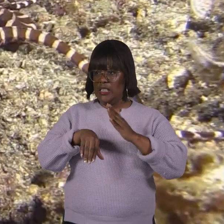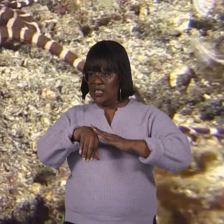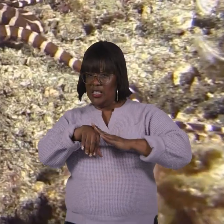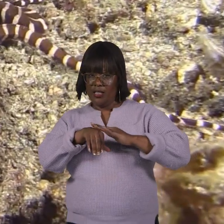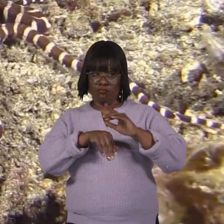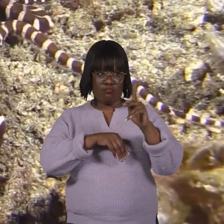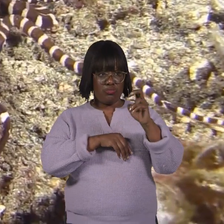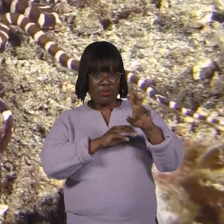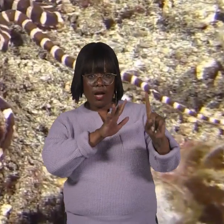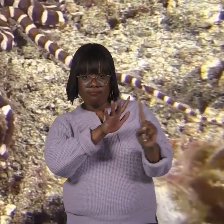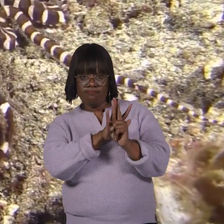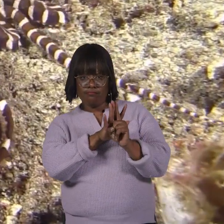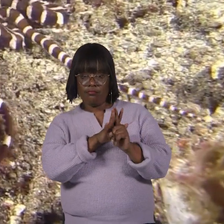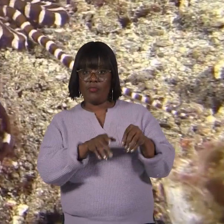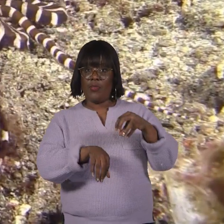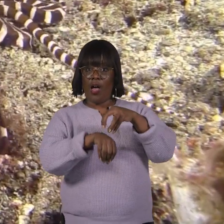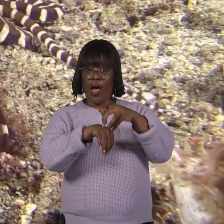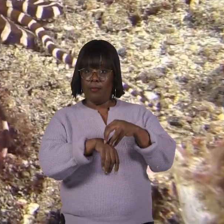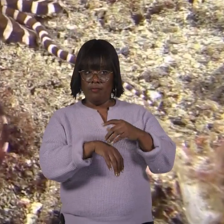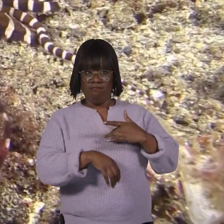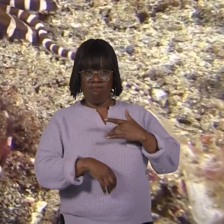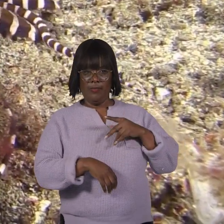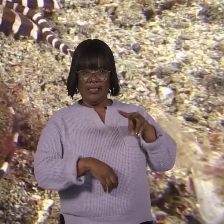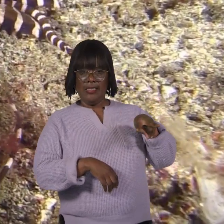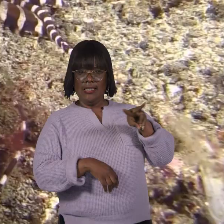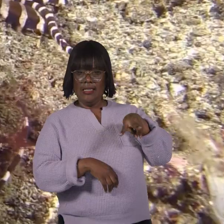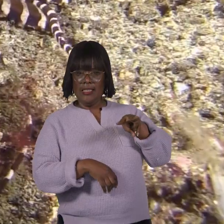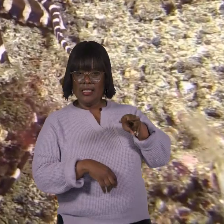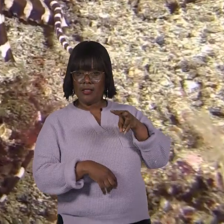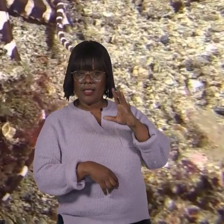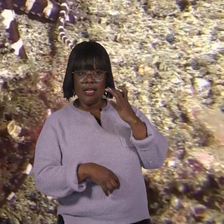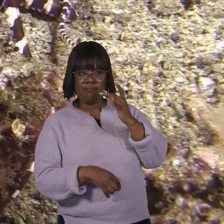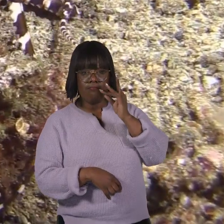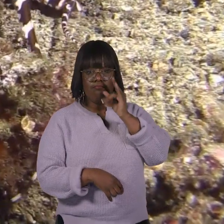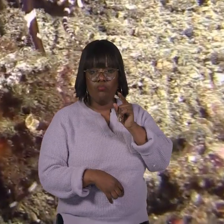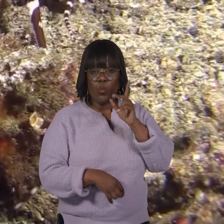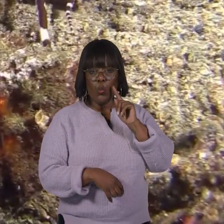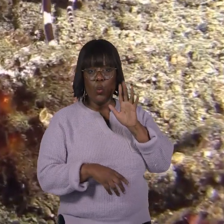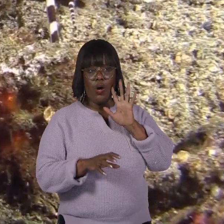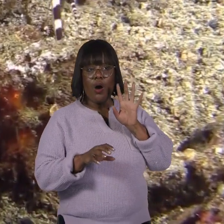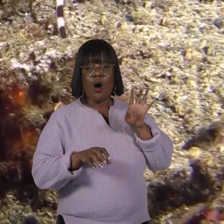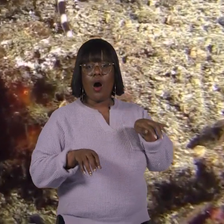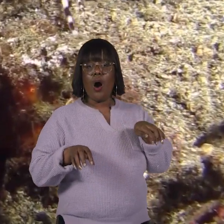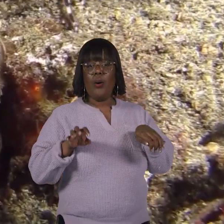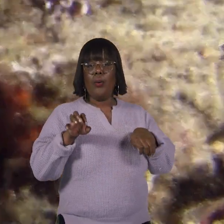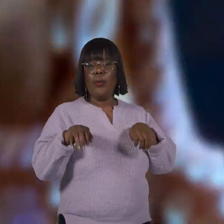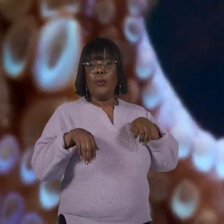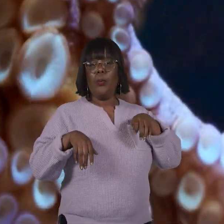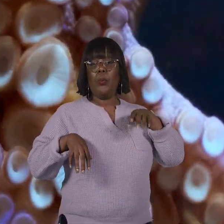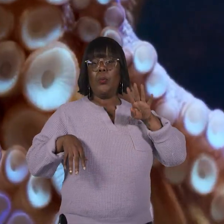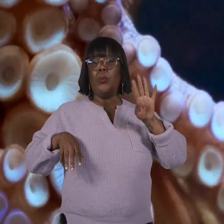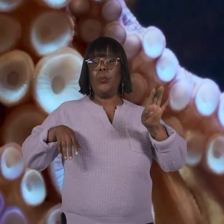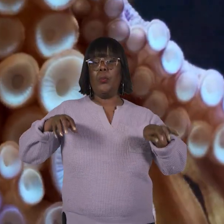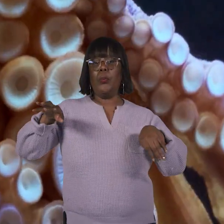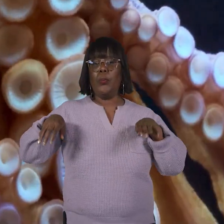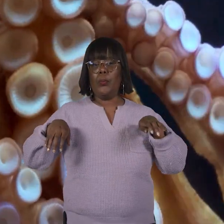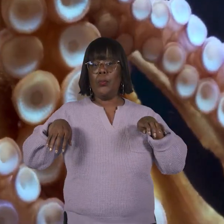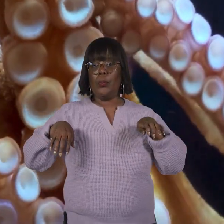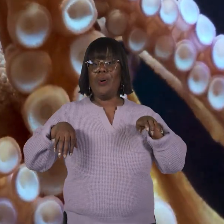When an octopus senses something tasty nearby, its arms move incredibly flexibly. The